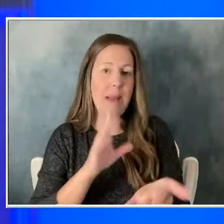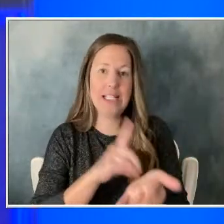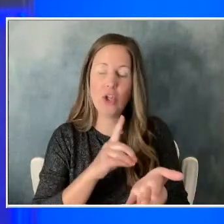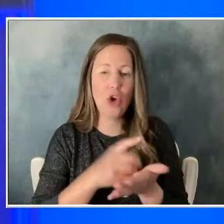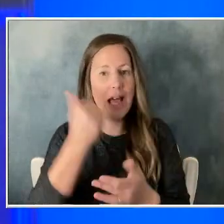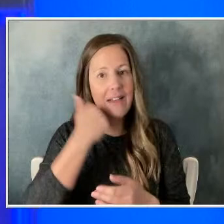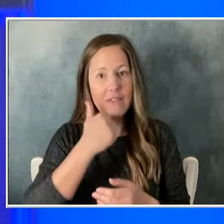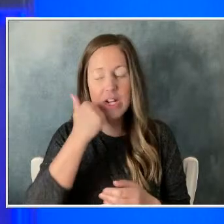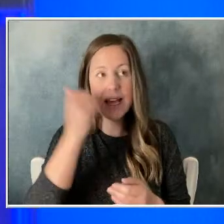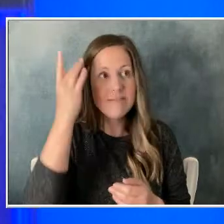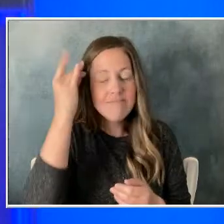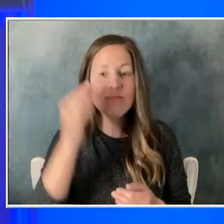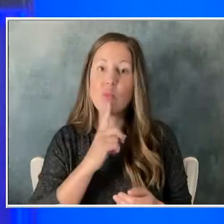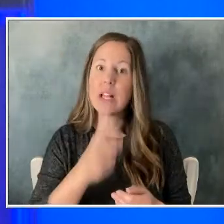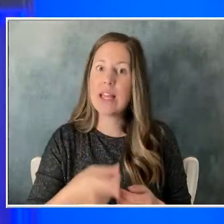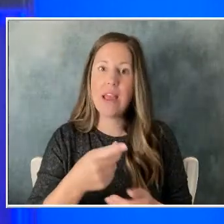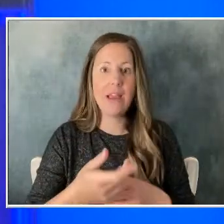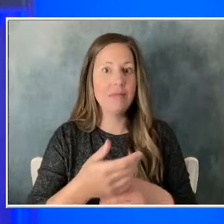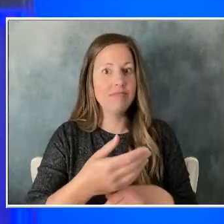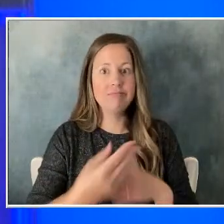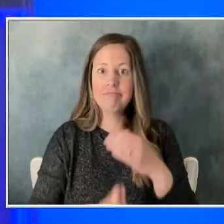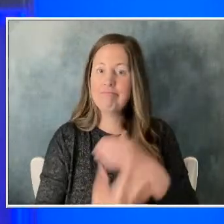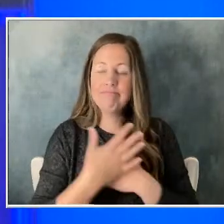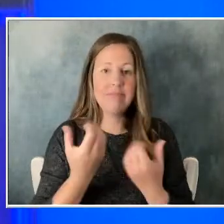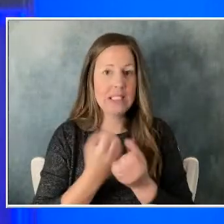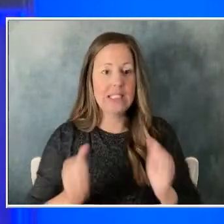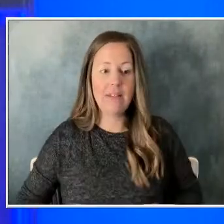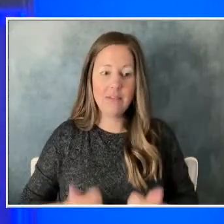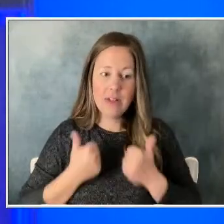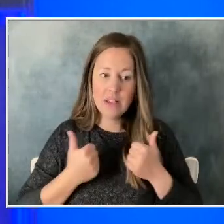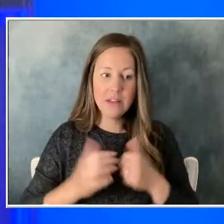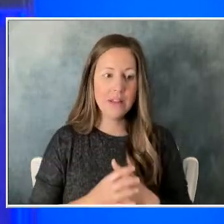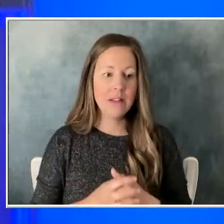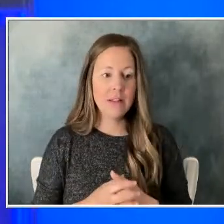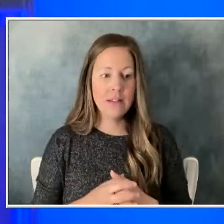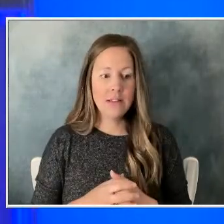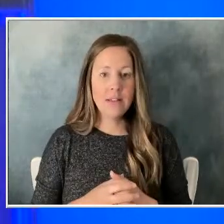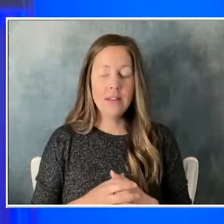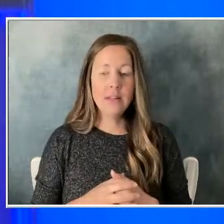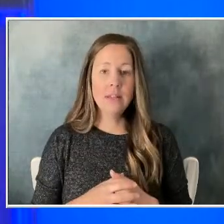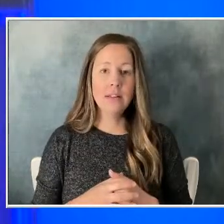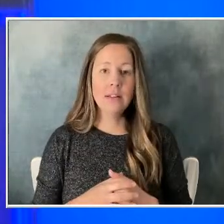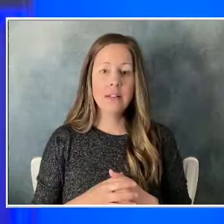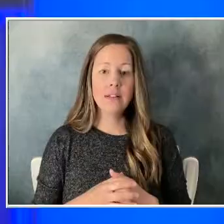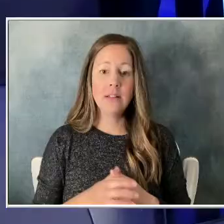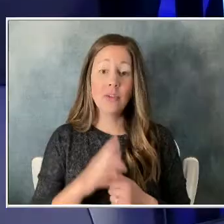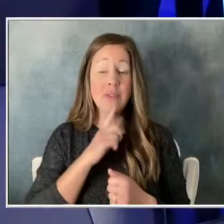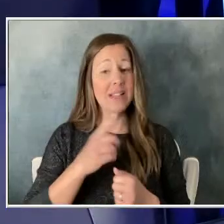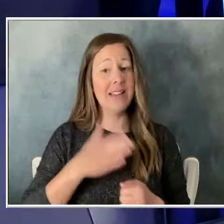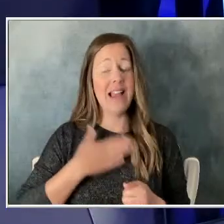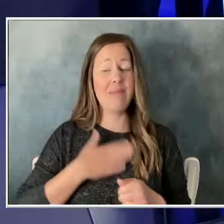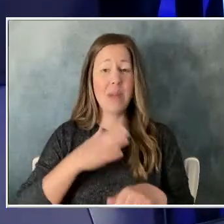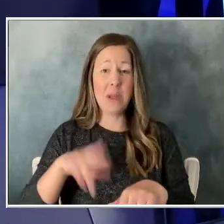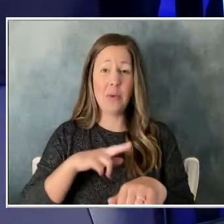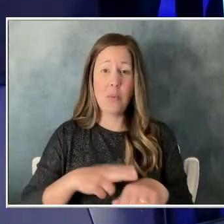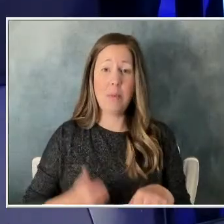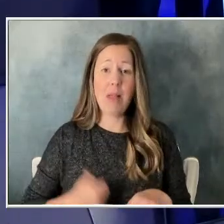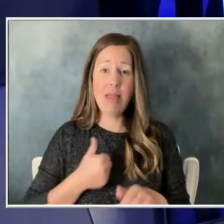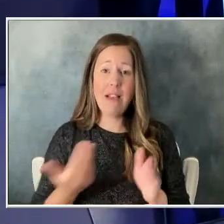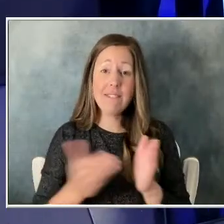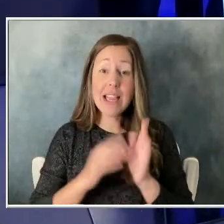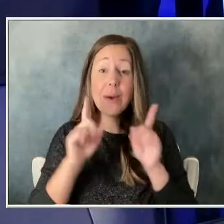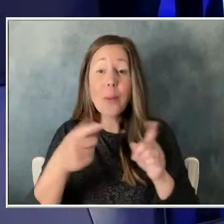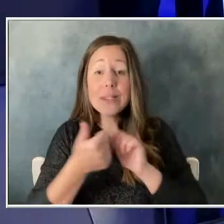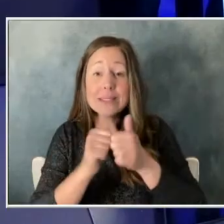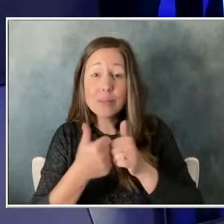to life. I am very happy to do normal life again, to go sports with my kids,